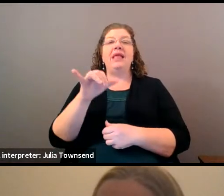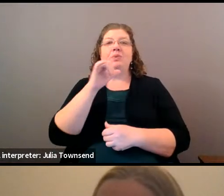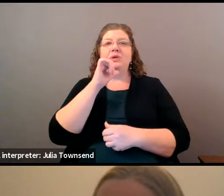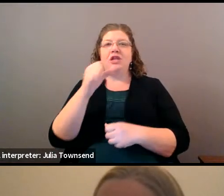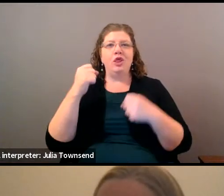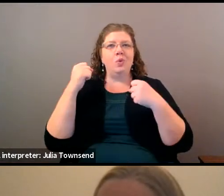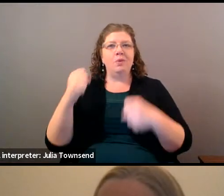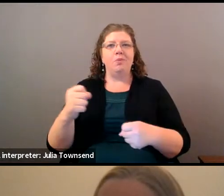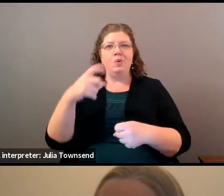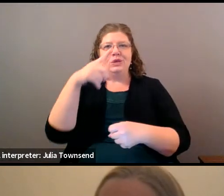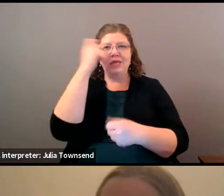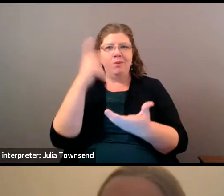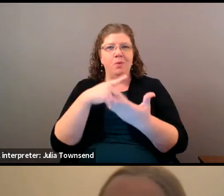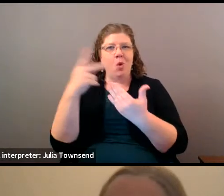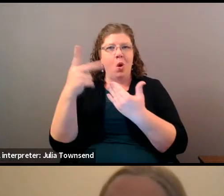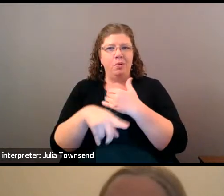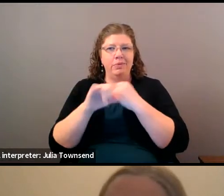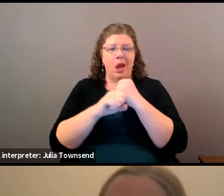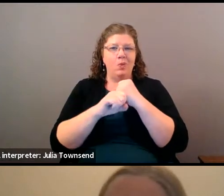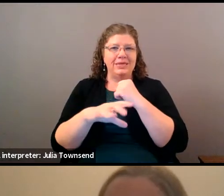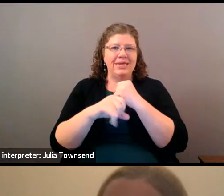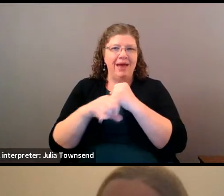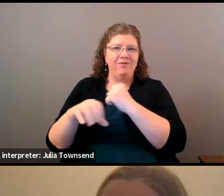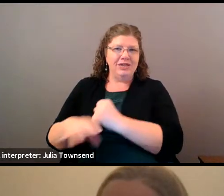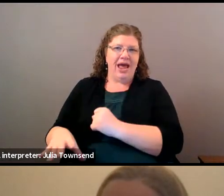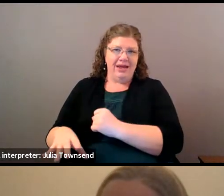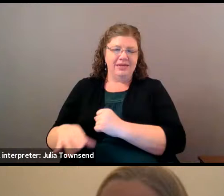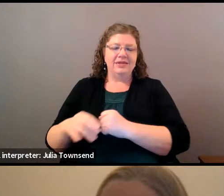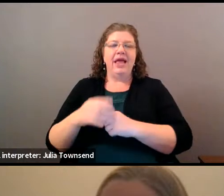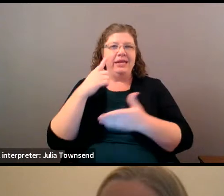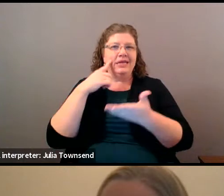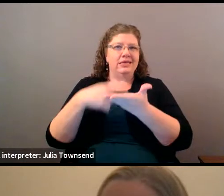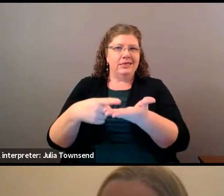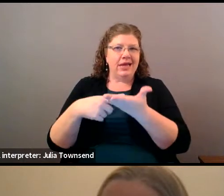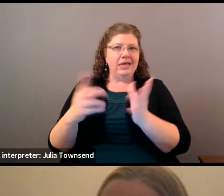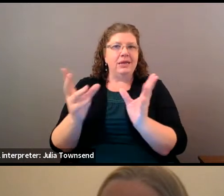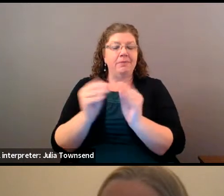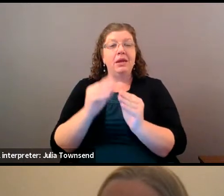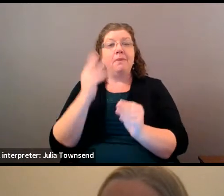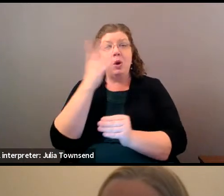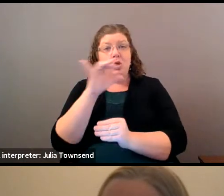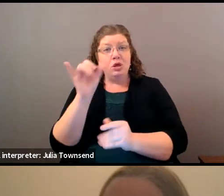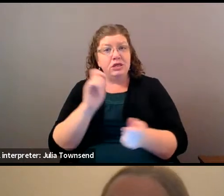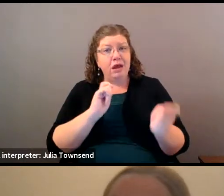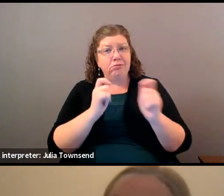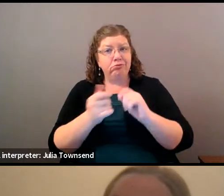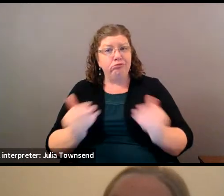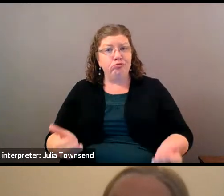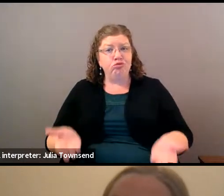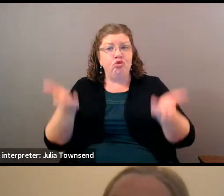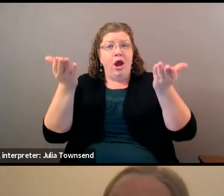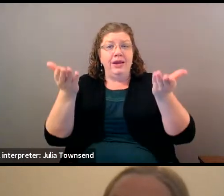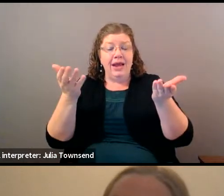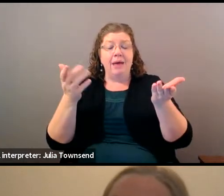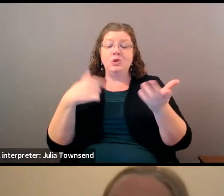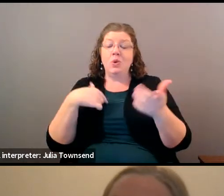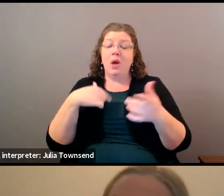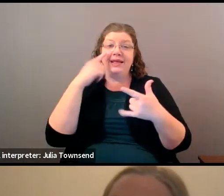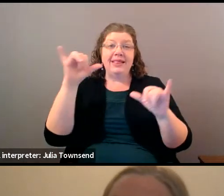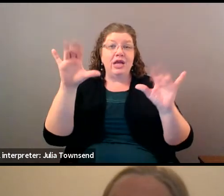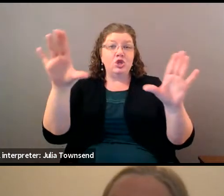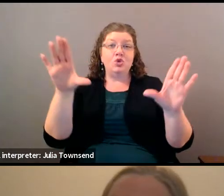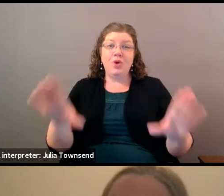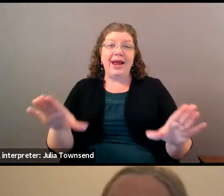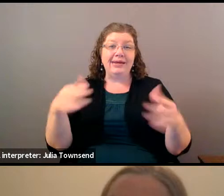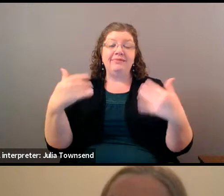summer program that was advertised and discussed in the meeting, but it looks like you've been able to bring it up. So I think that's great,